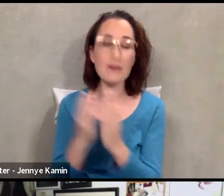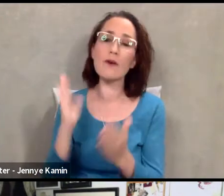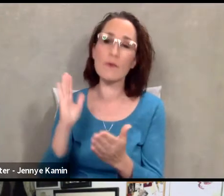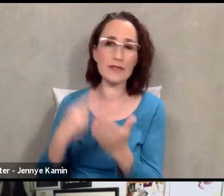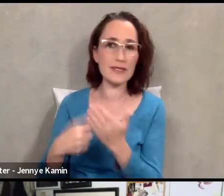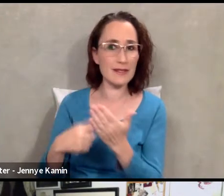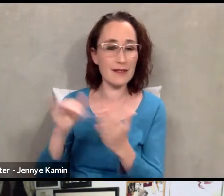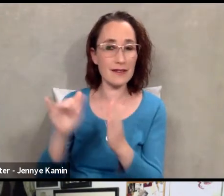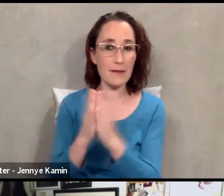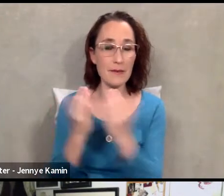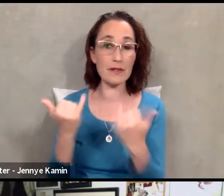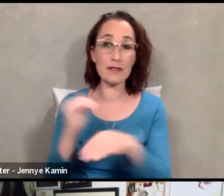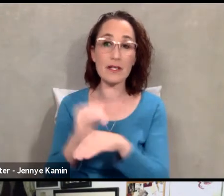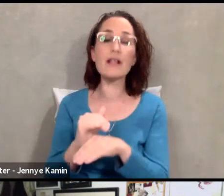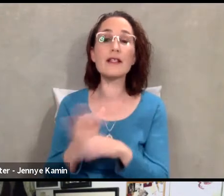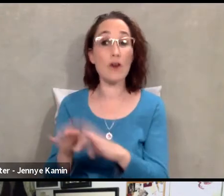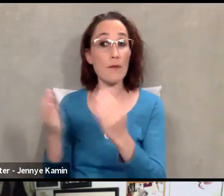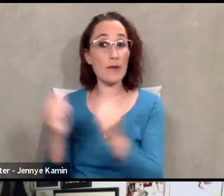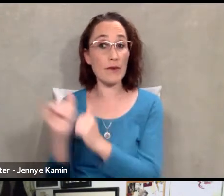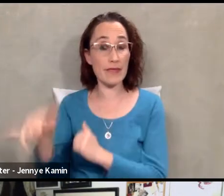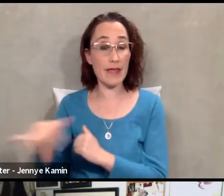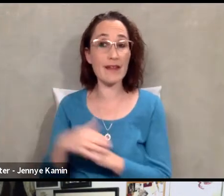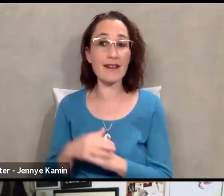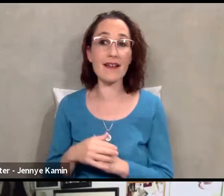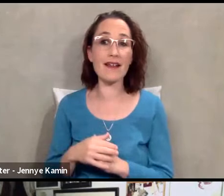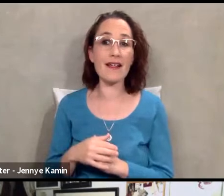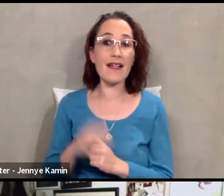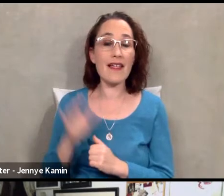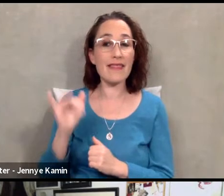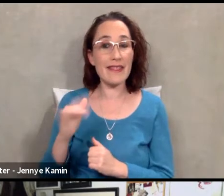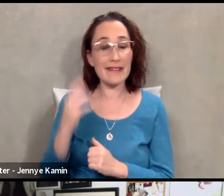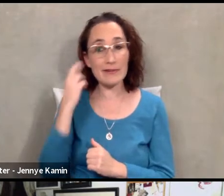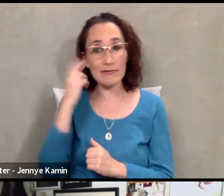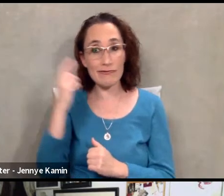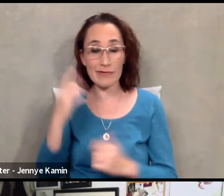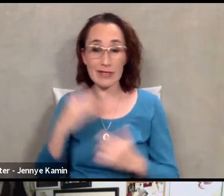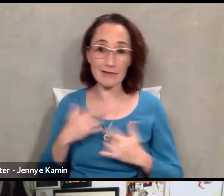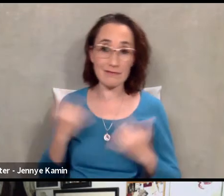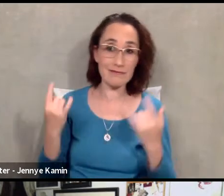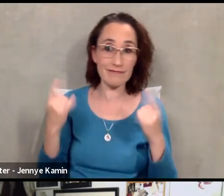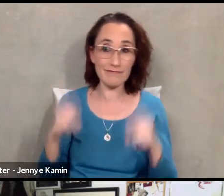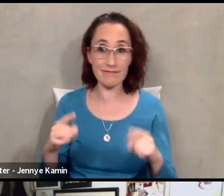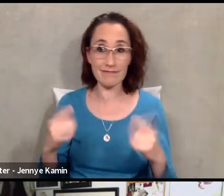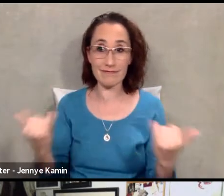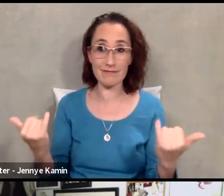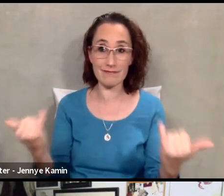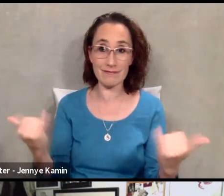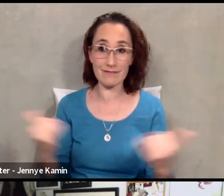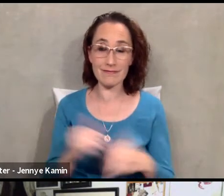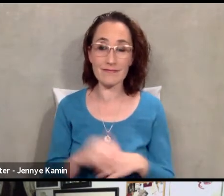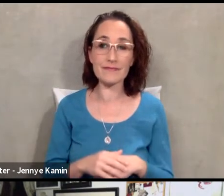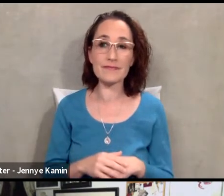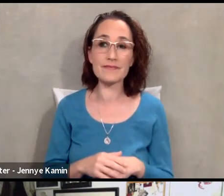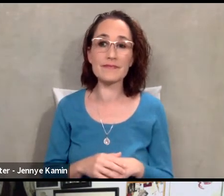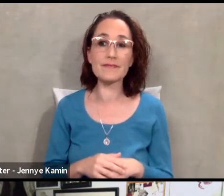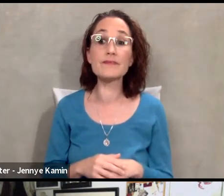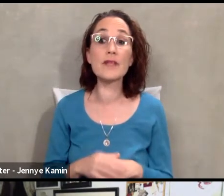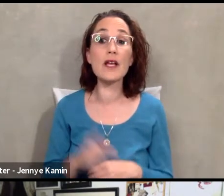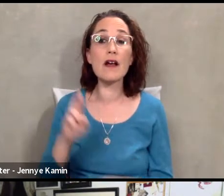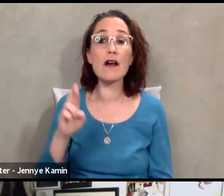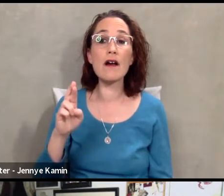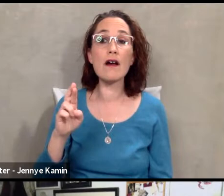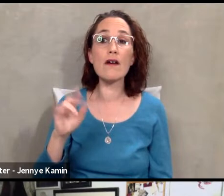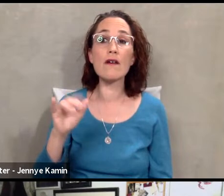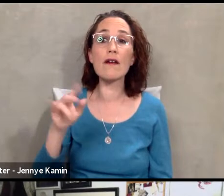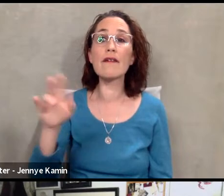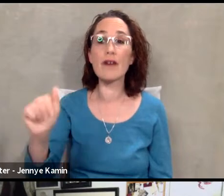there, since that is kind of the occasion for the event. Reva, you are an